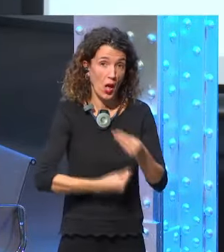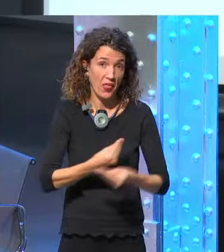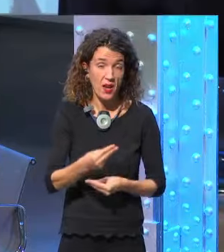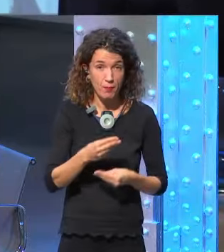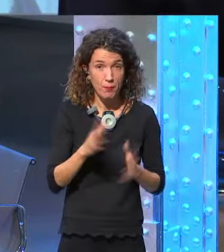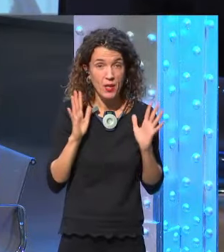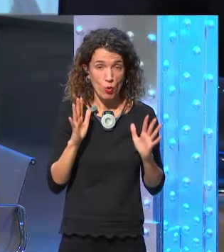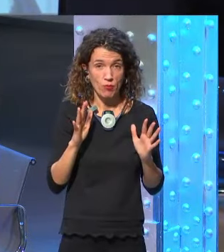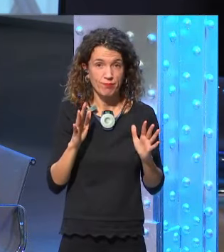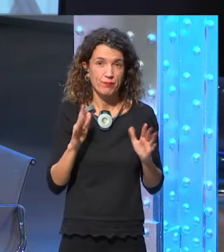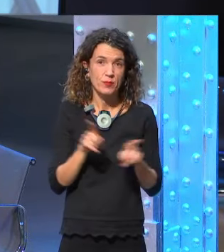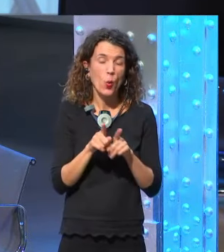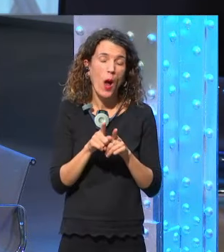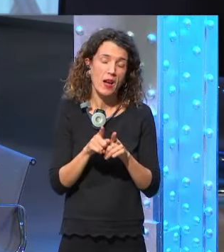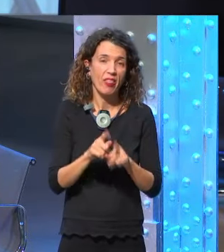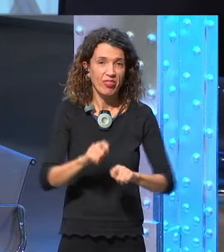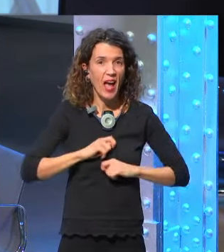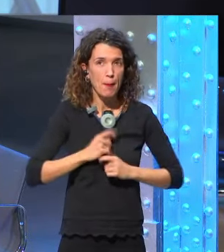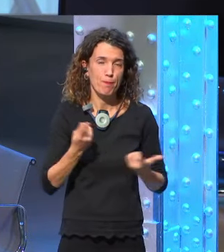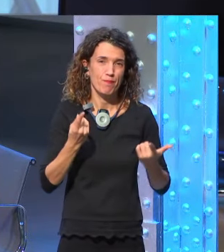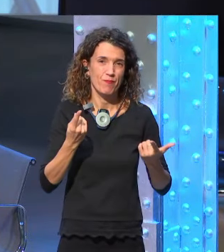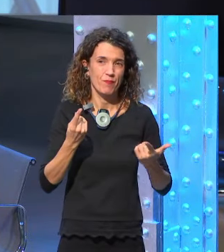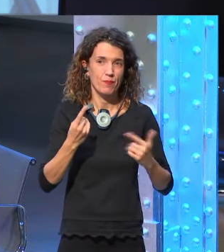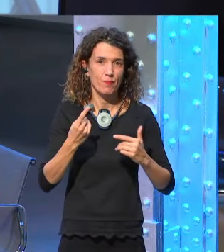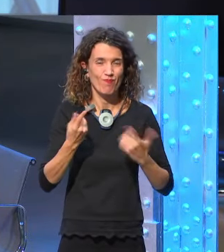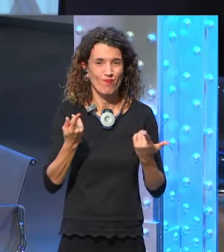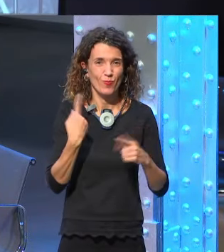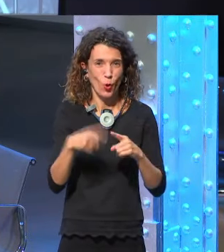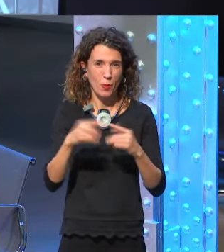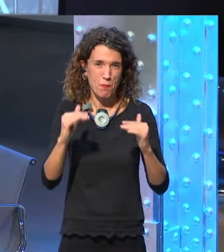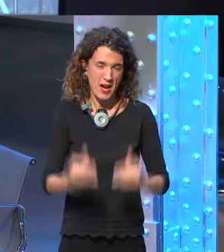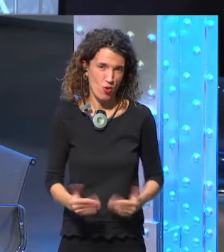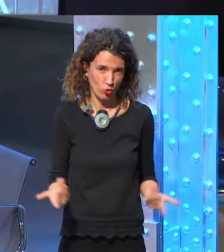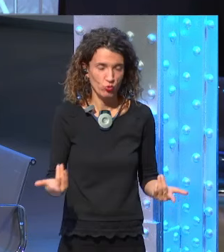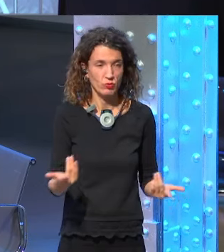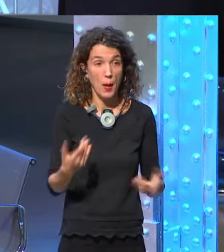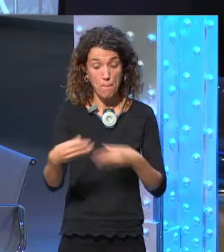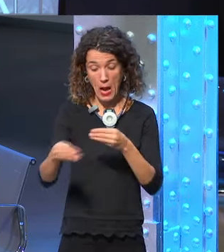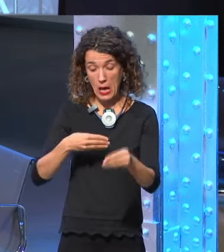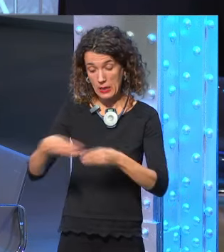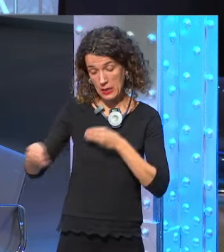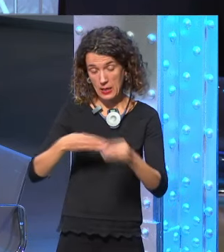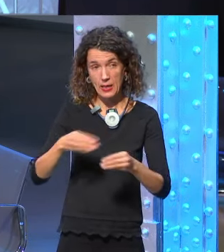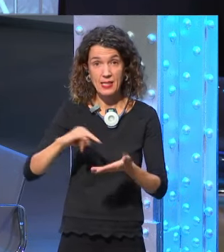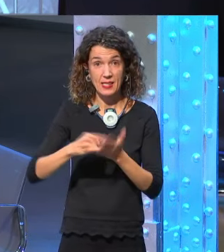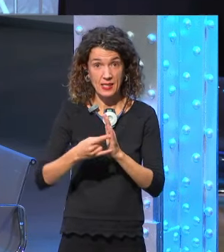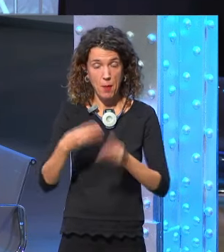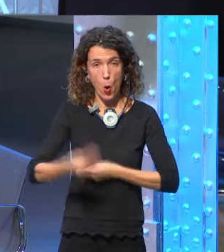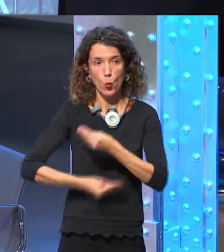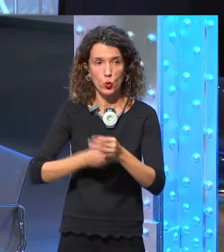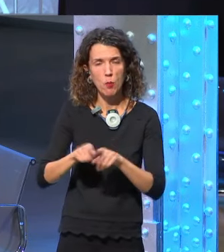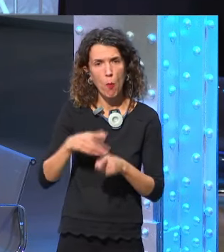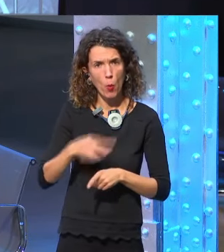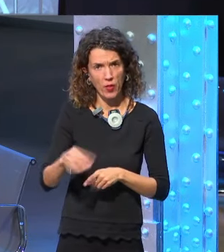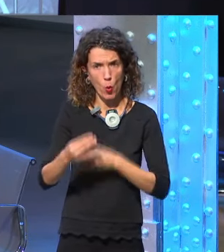promising. Let's change the material. Let's take a material system where we can really use what